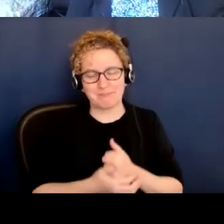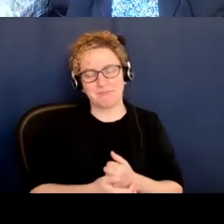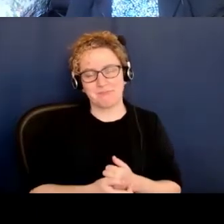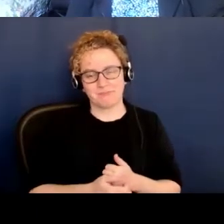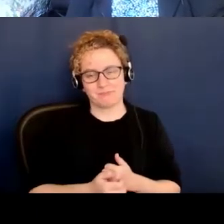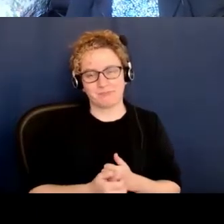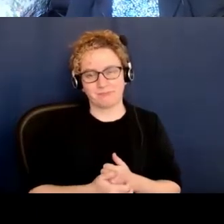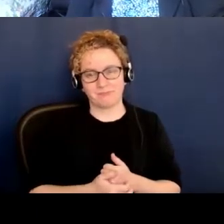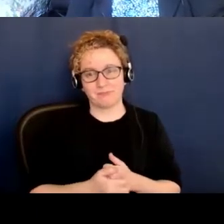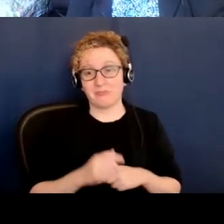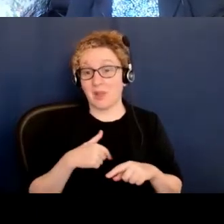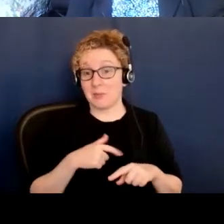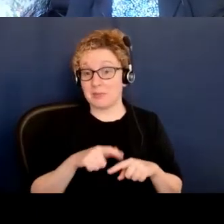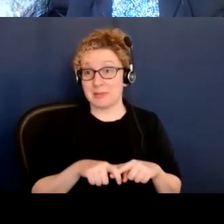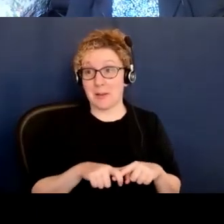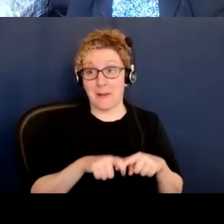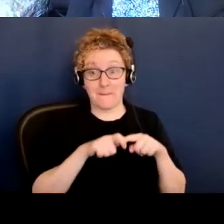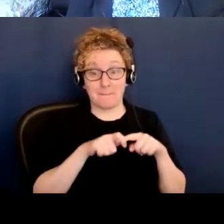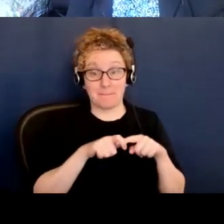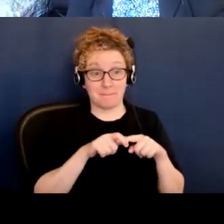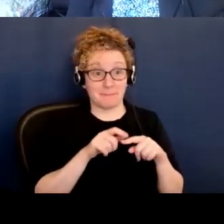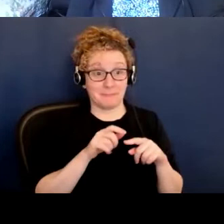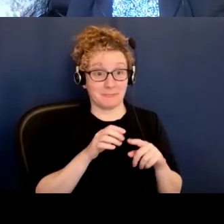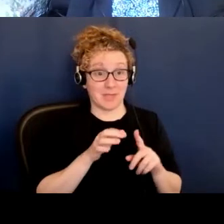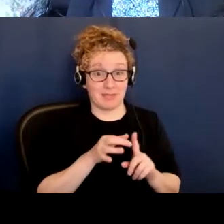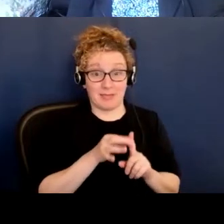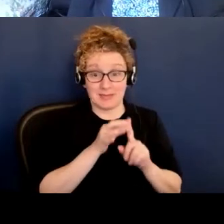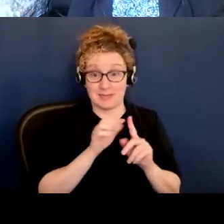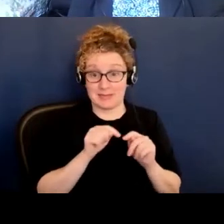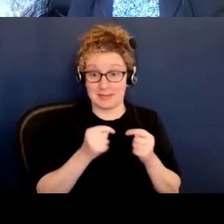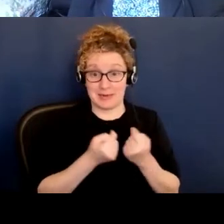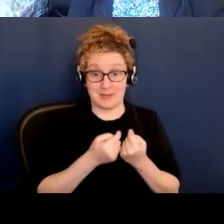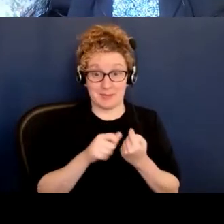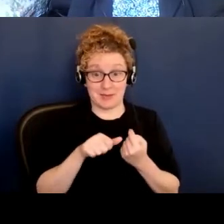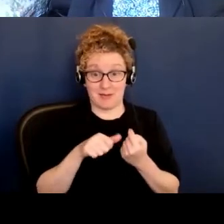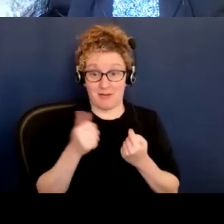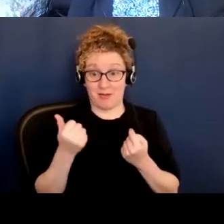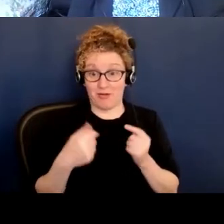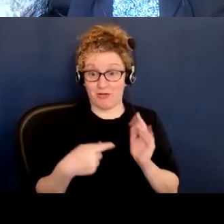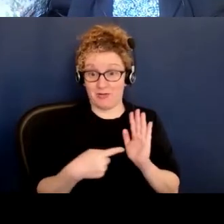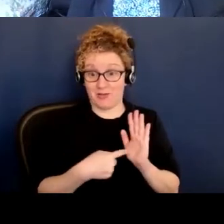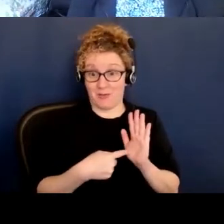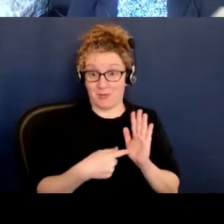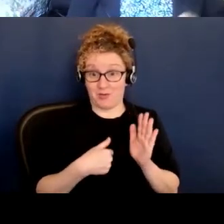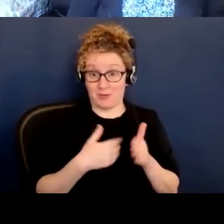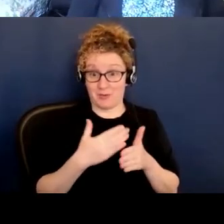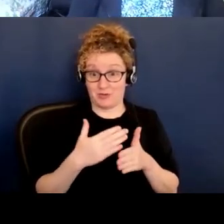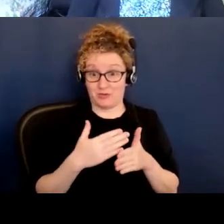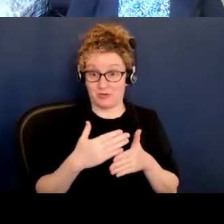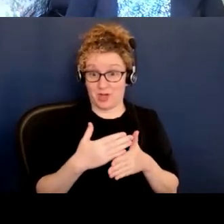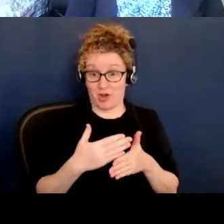And I'll stop here unless the team has another example for me to show.